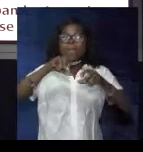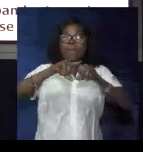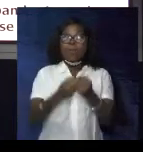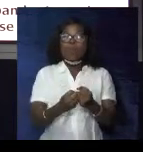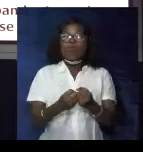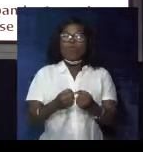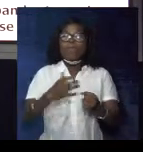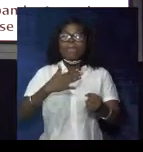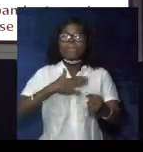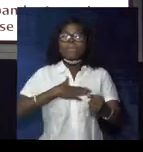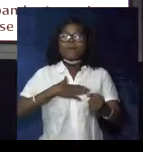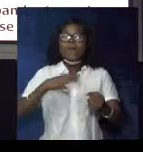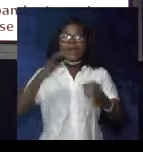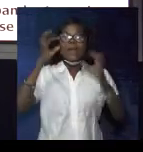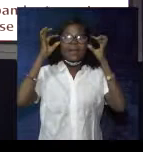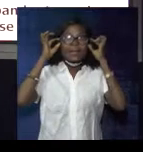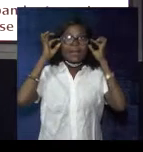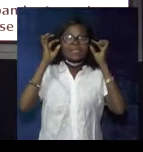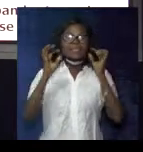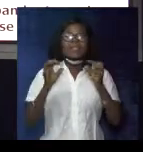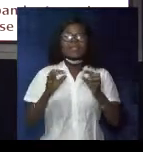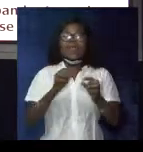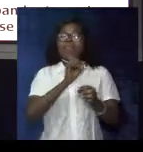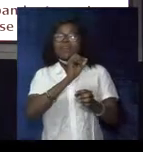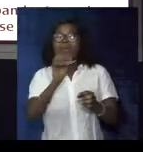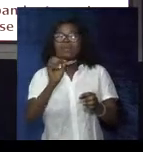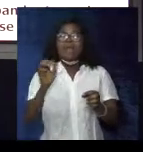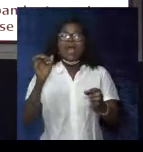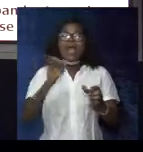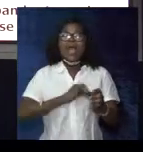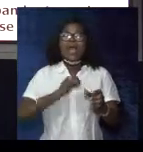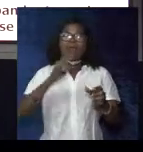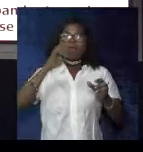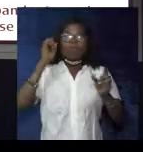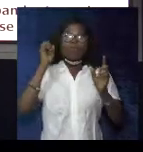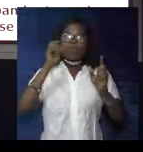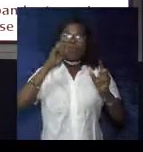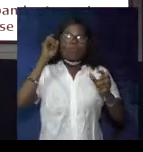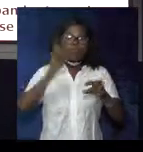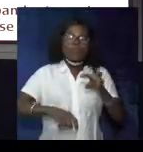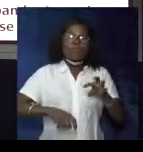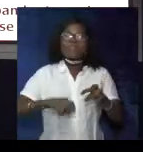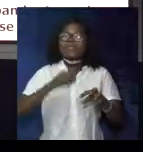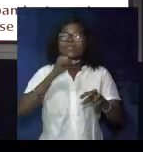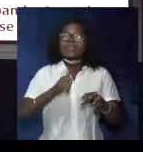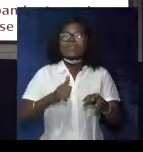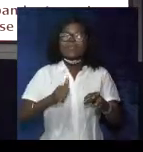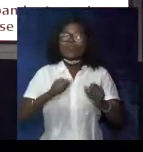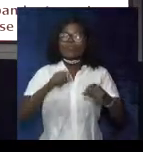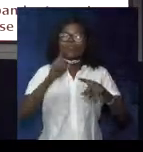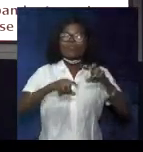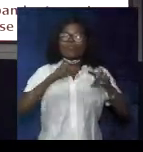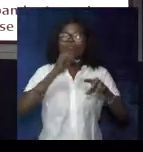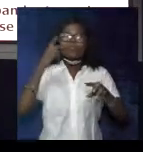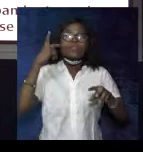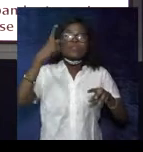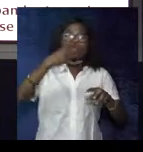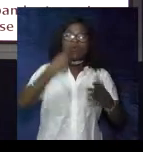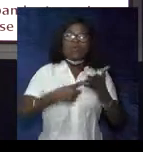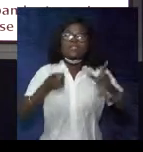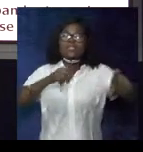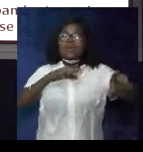my glasses, dash, I couldn't see what was happening. The answer, the